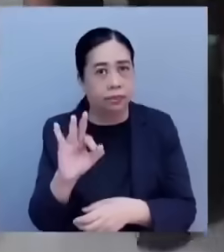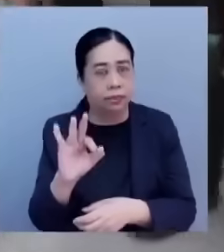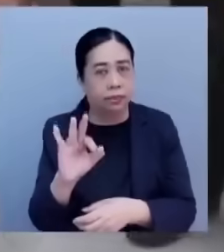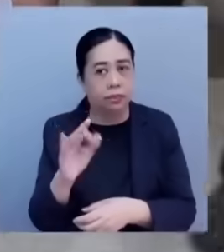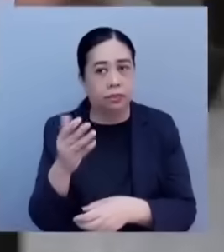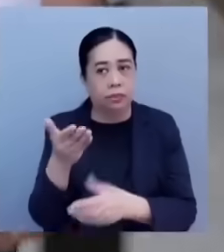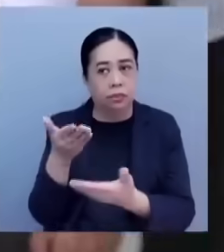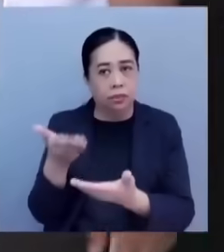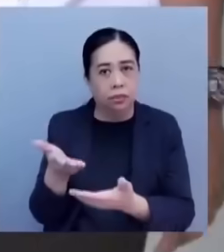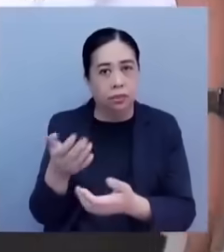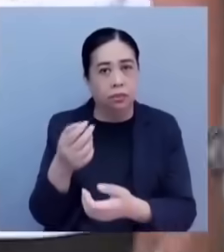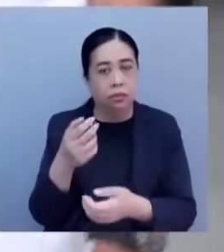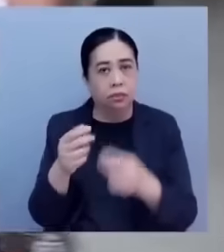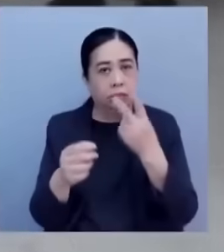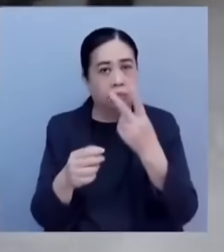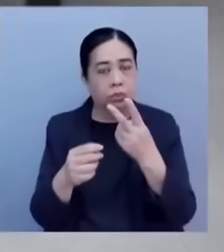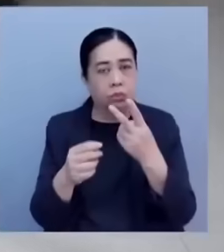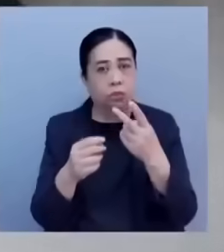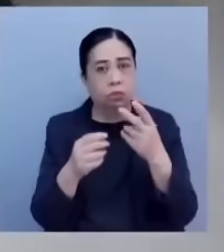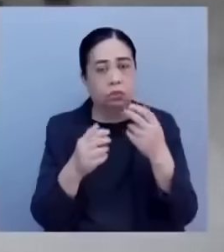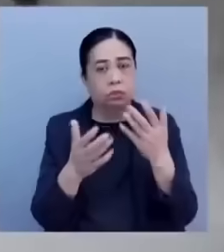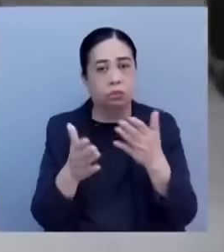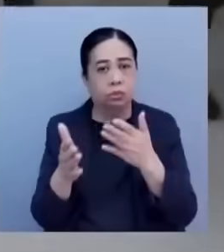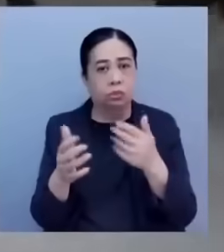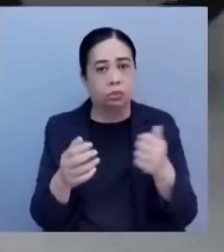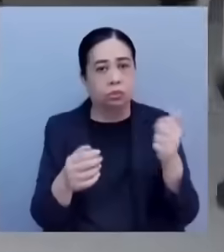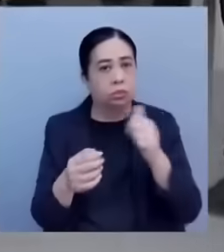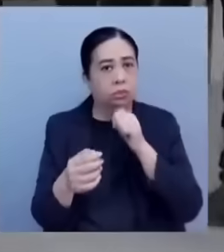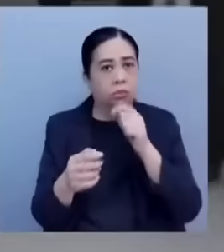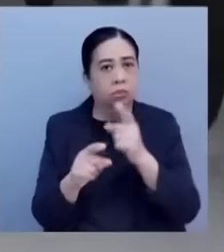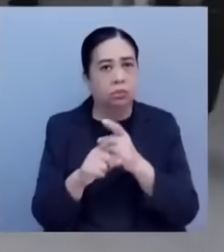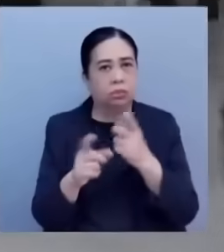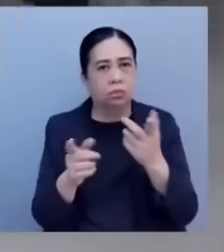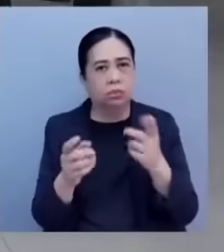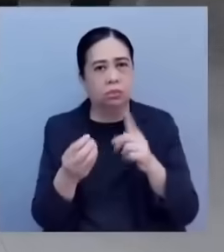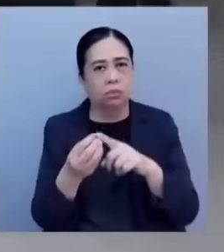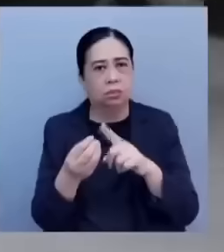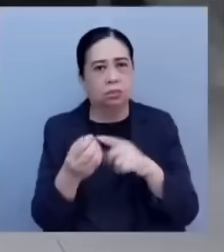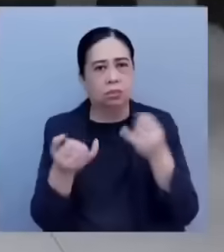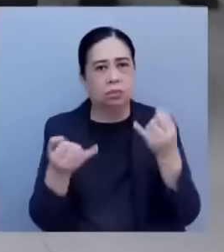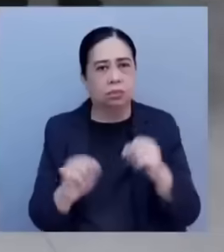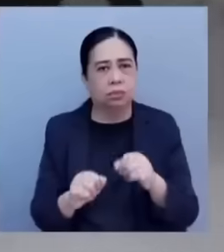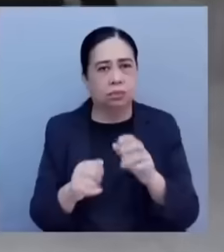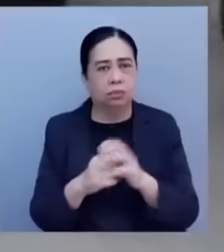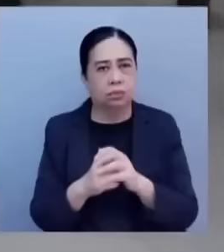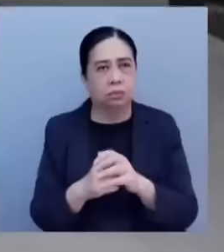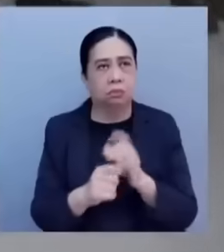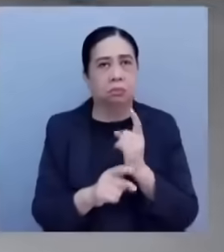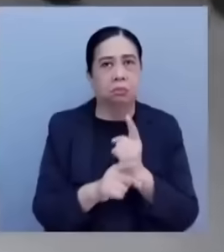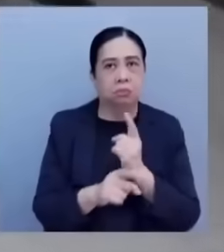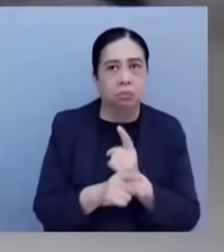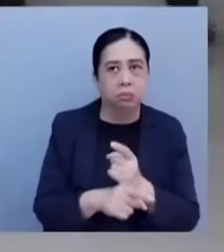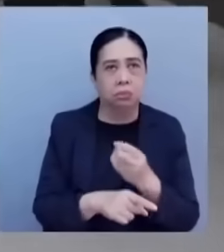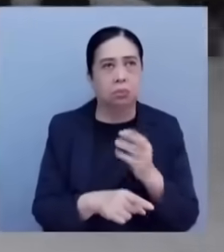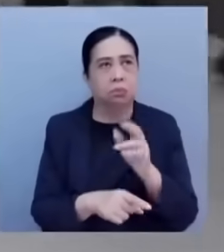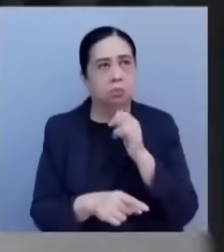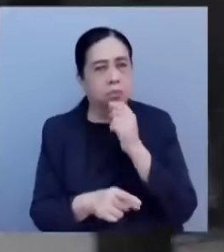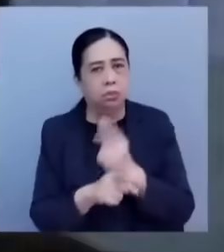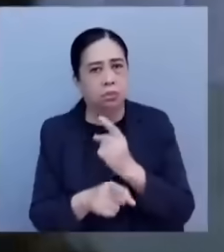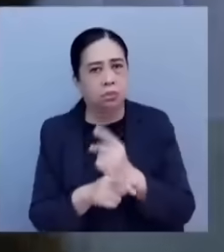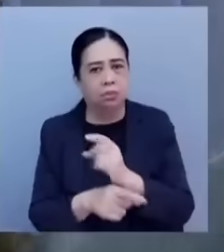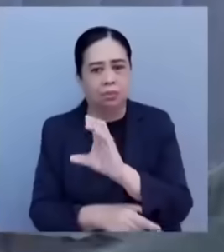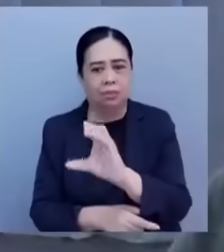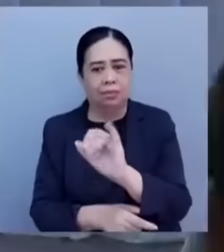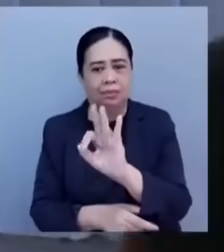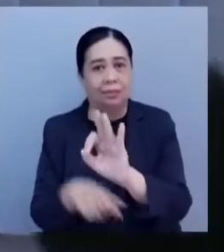through executive action. We're not really touching the issue of the propriety or appropriateness of confidential